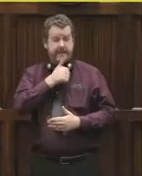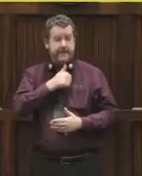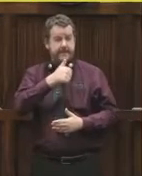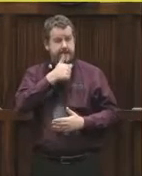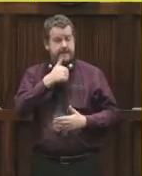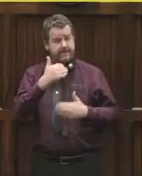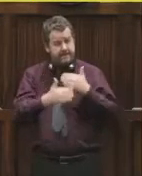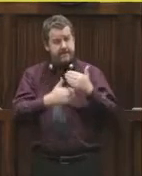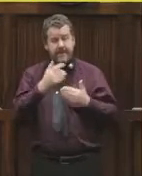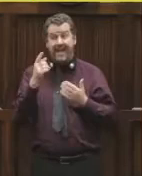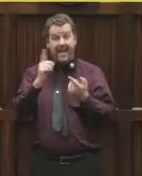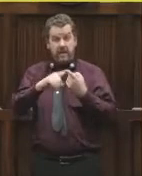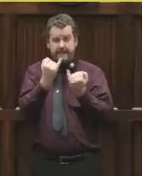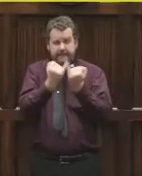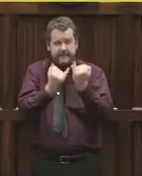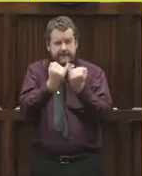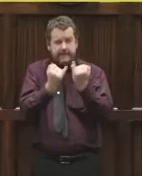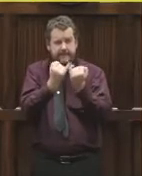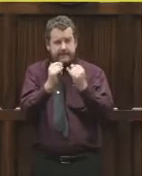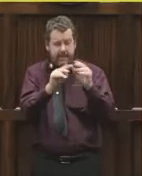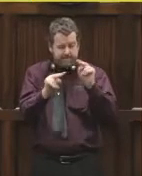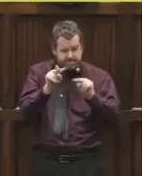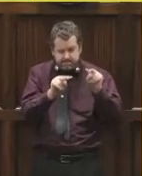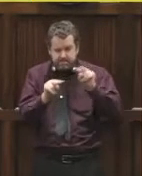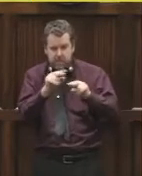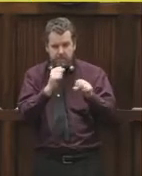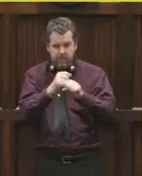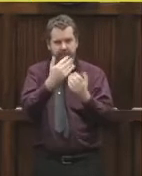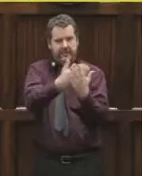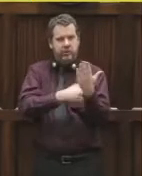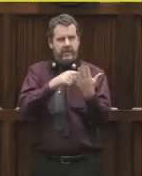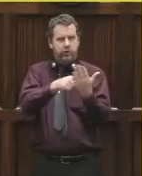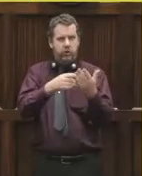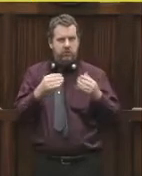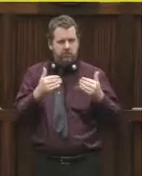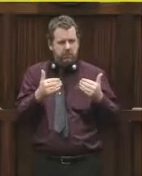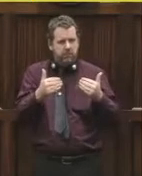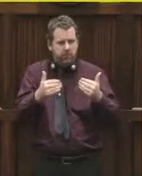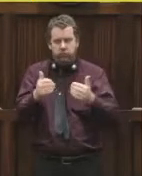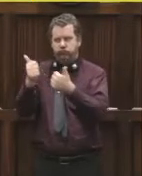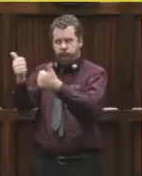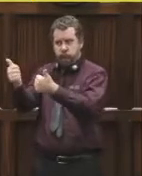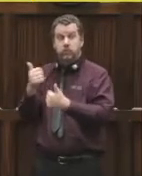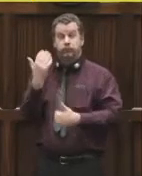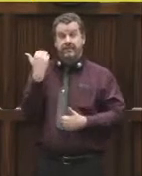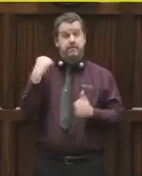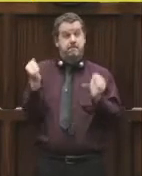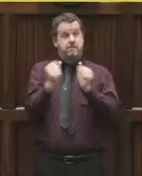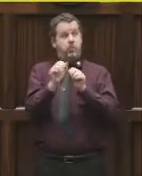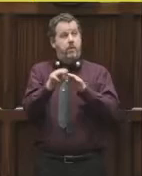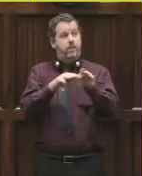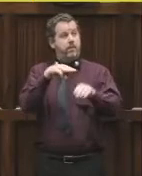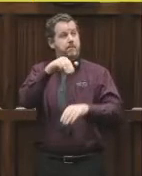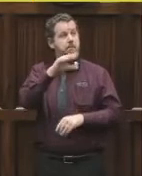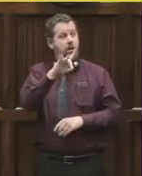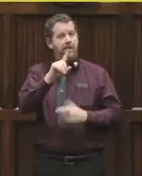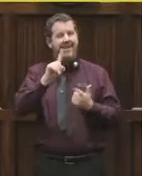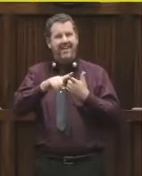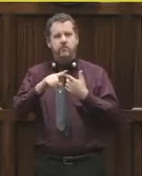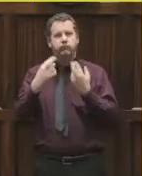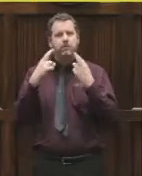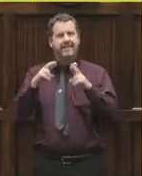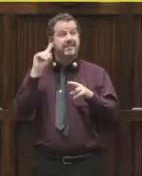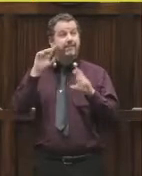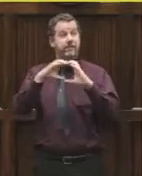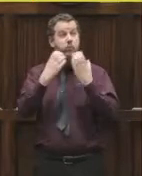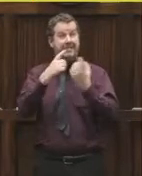and meticulous in advancing this legislation. And indeed, I met with Mark and the representatives of the deaf